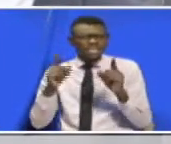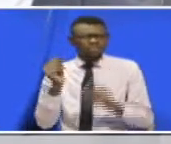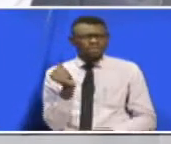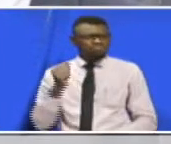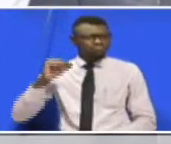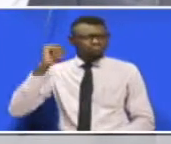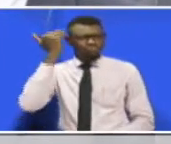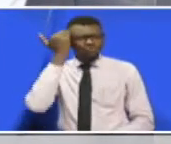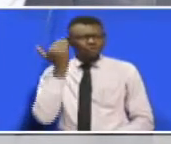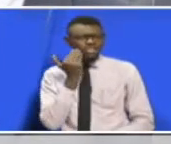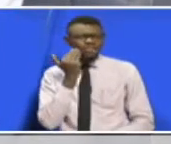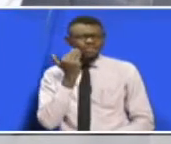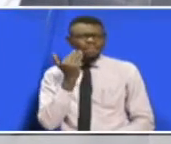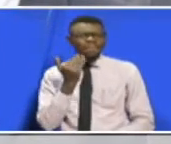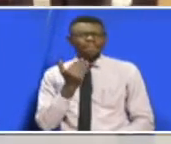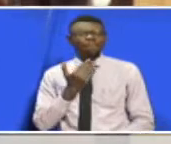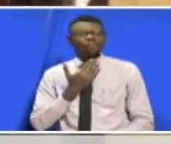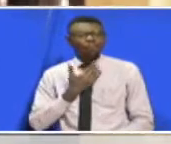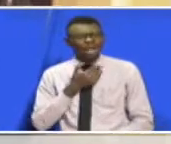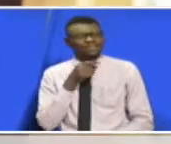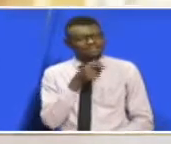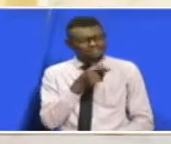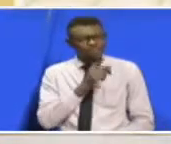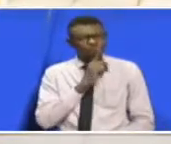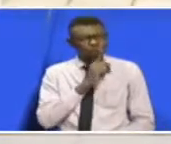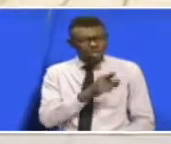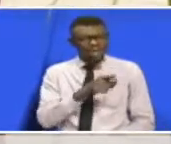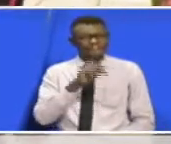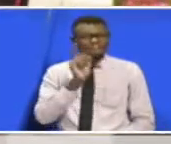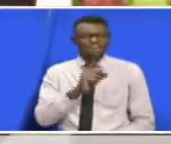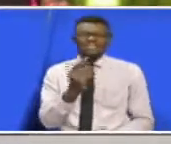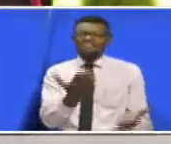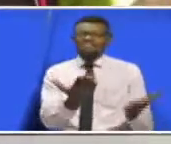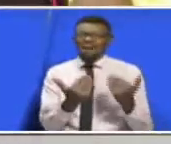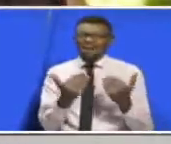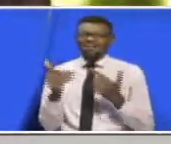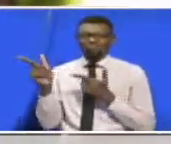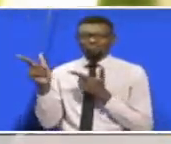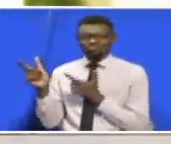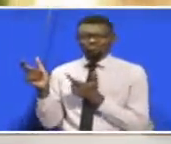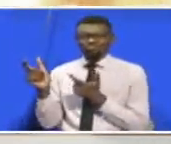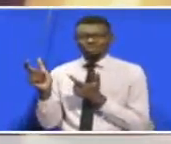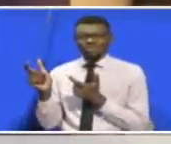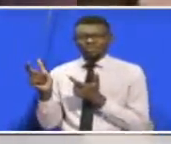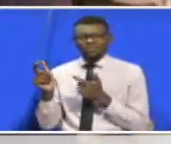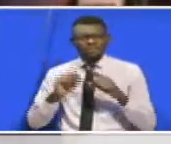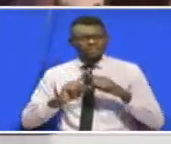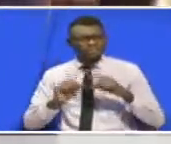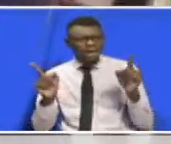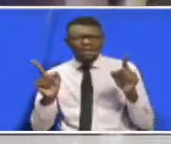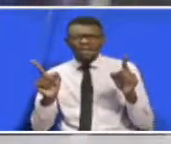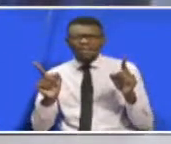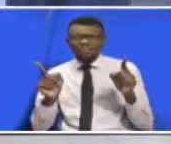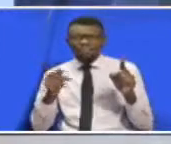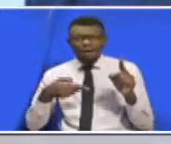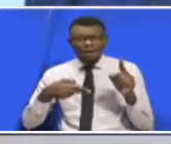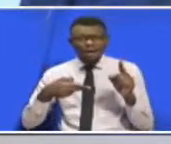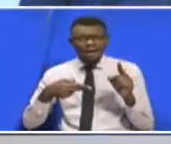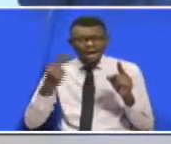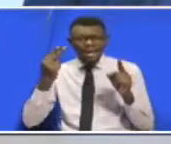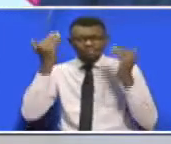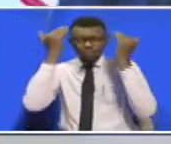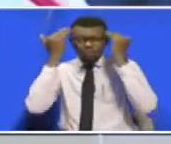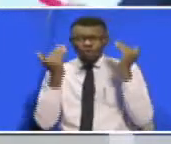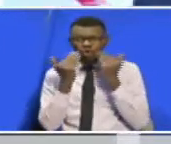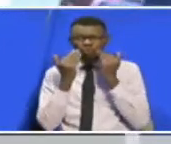to return the firearms. On the 11th of February 2021, the High Court convicted Mr. Kinoti for the